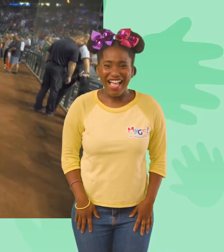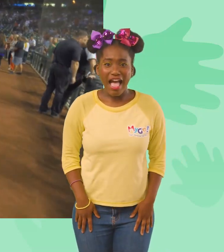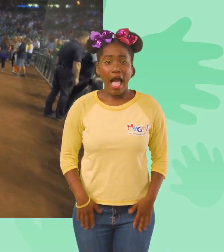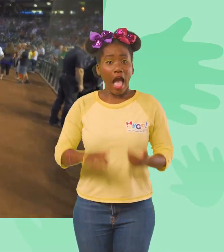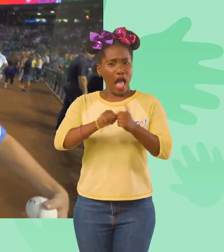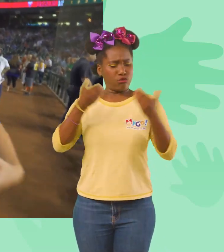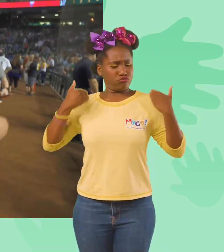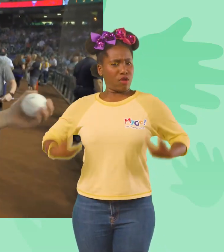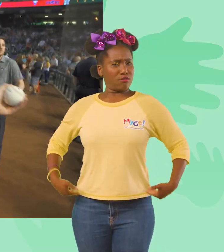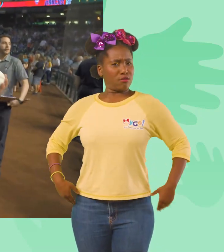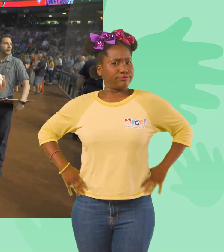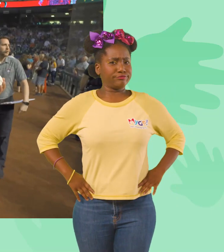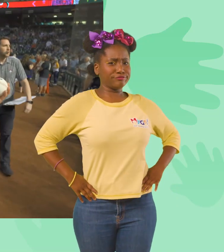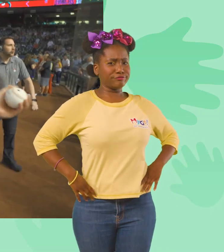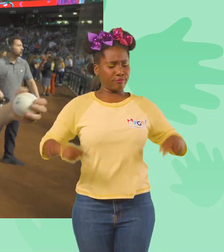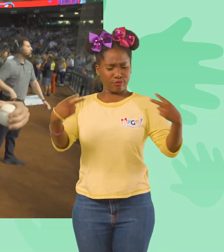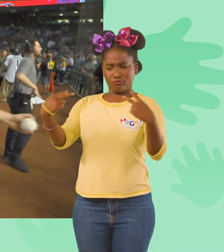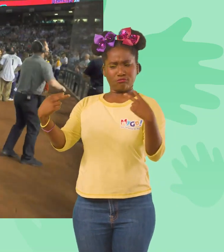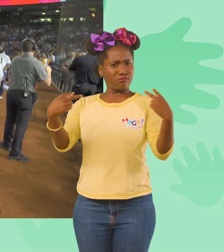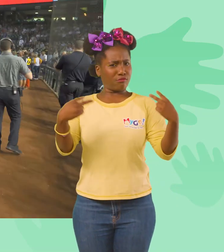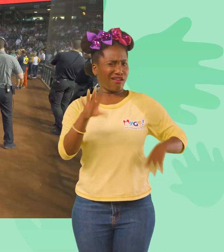How do I look? Do I look pretty good?